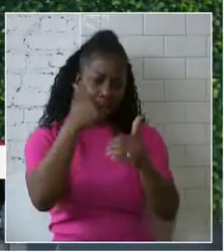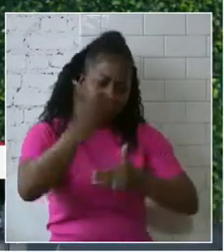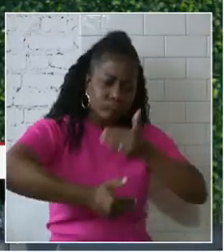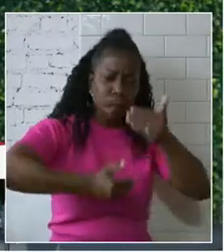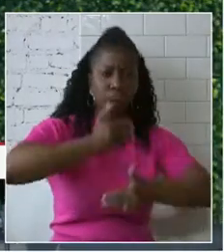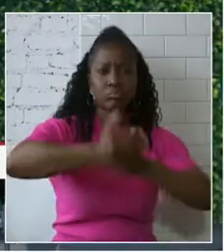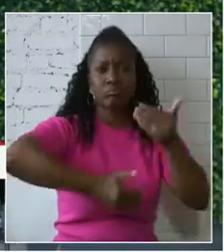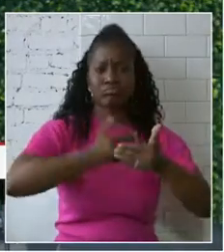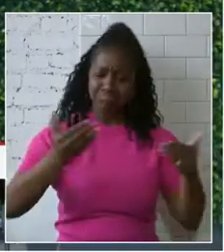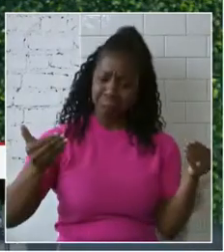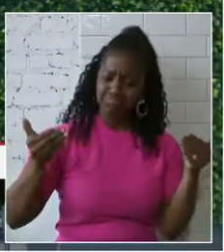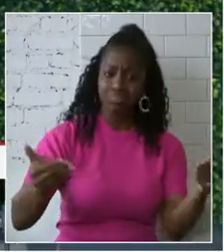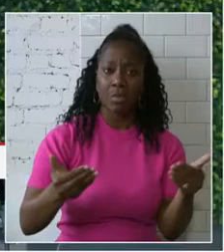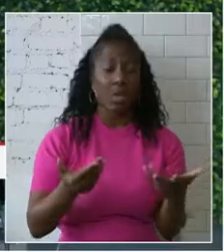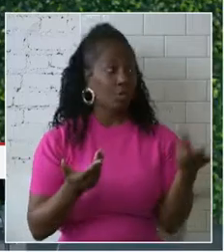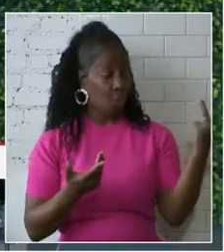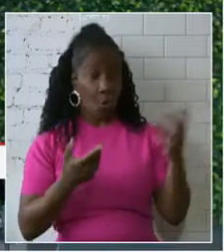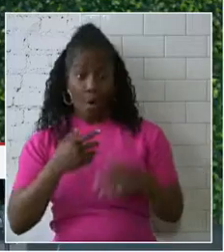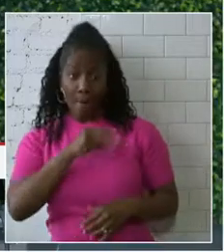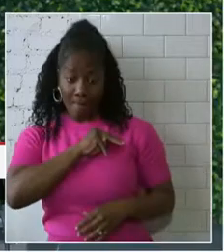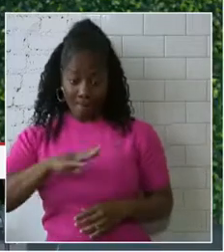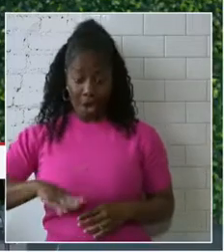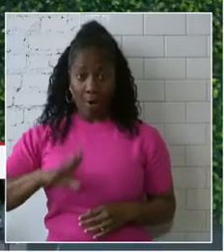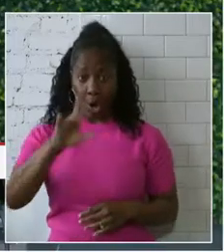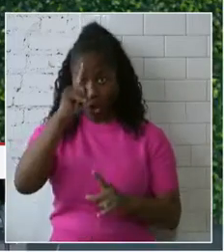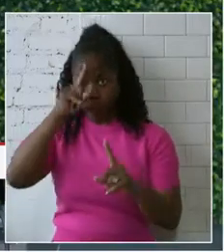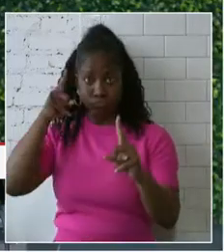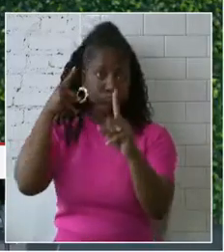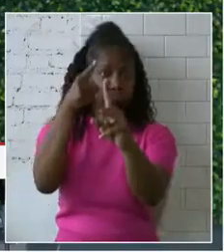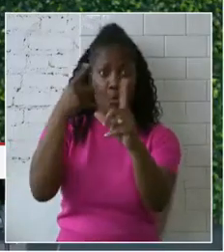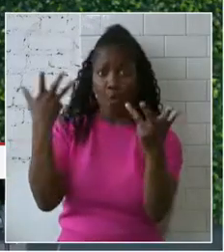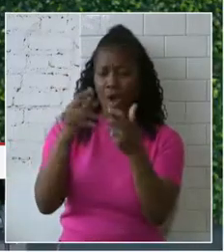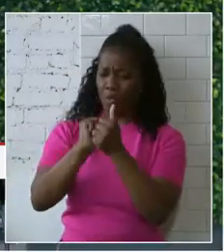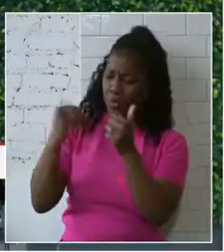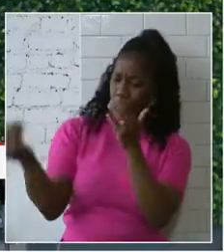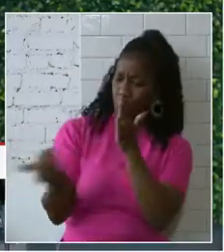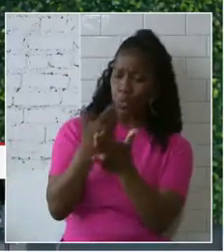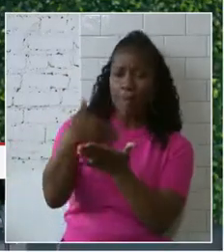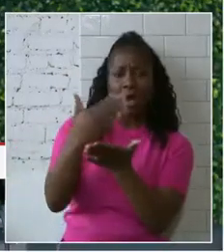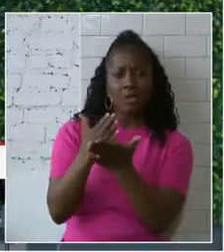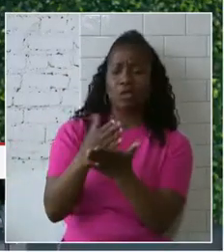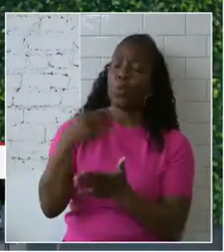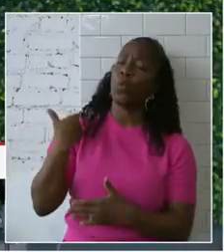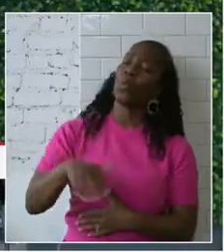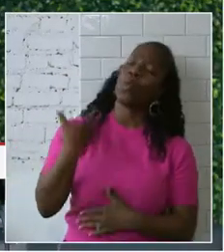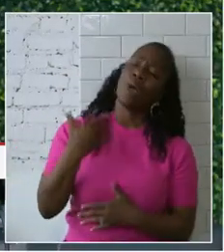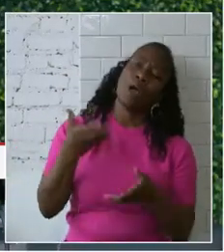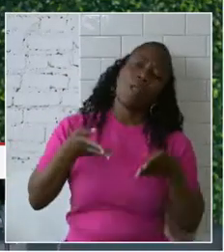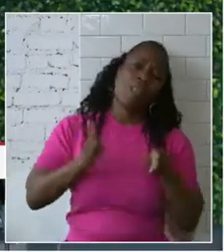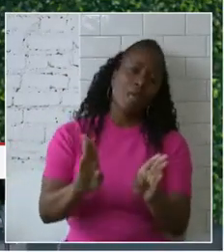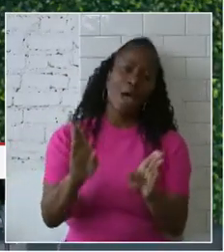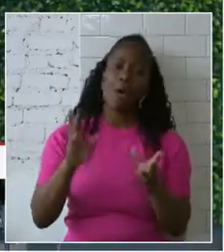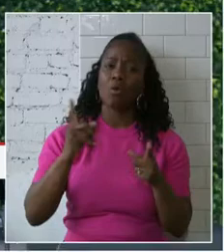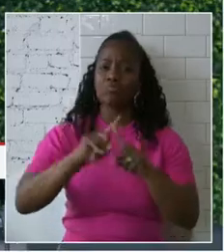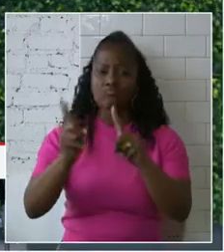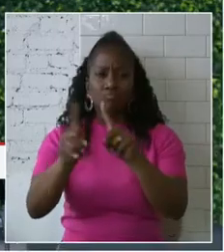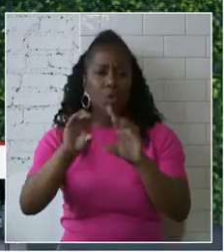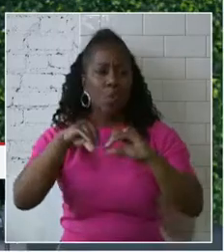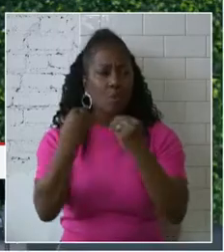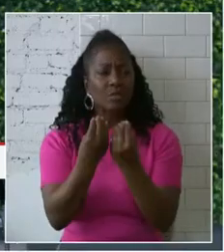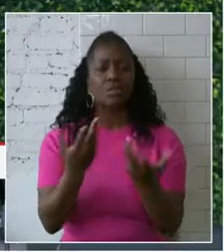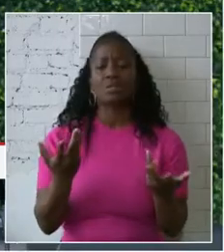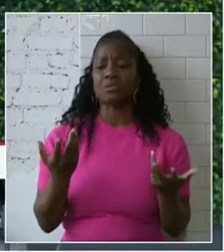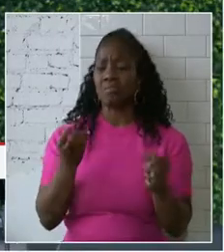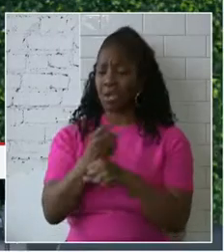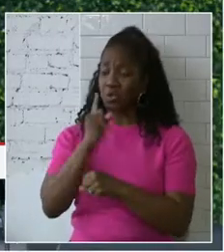thinking and vision of our mayor with this new proposed budget, this allows other DC organizations for us to